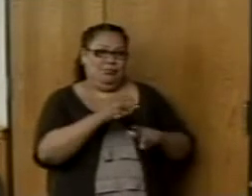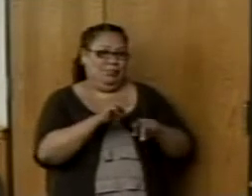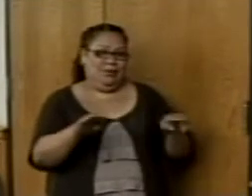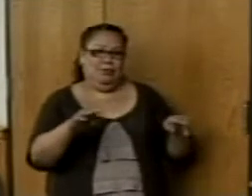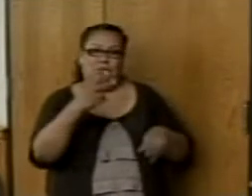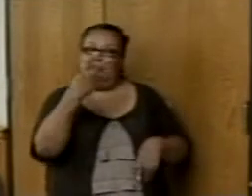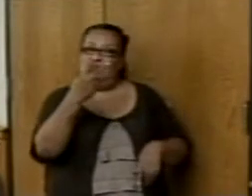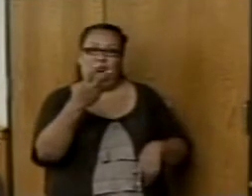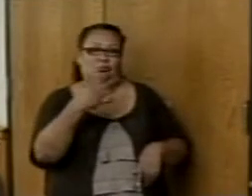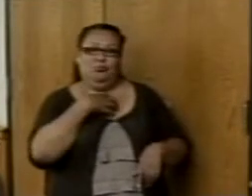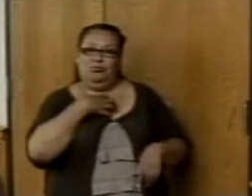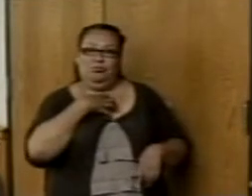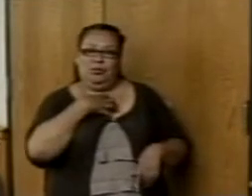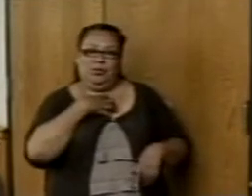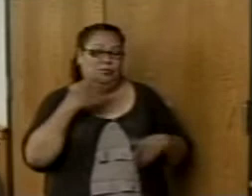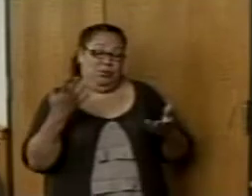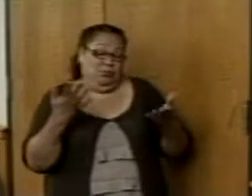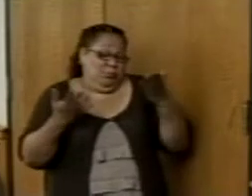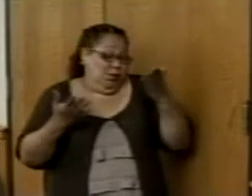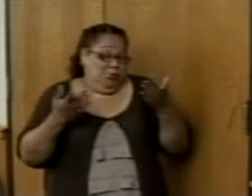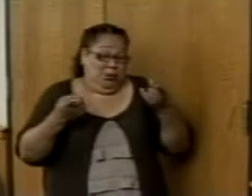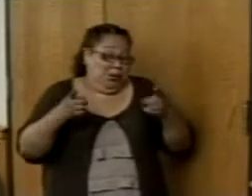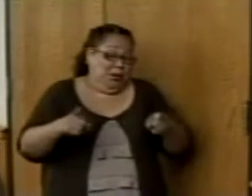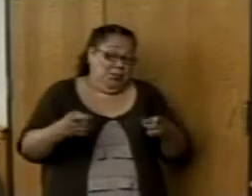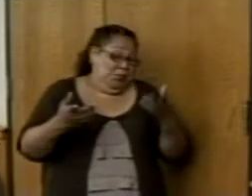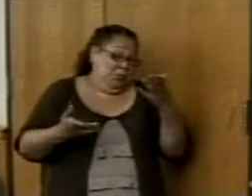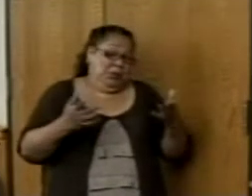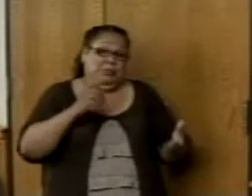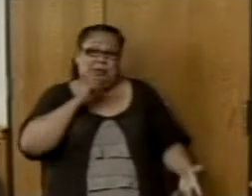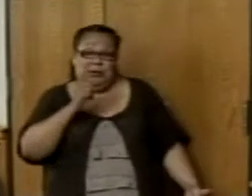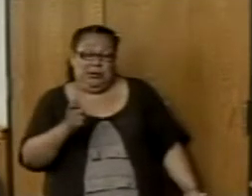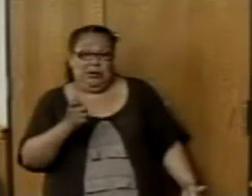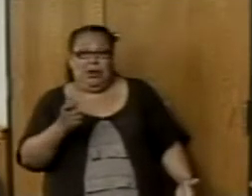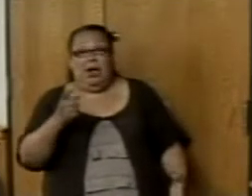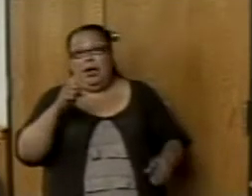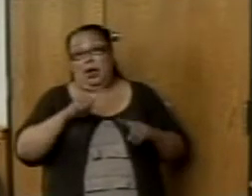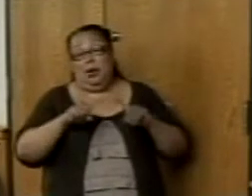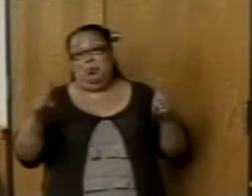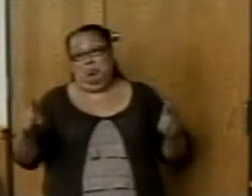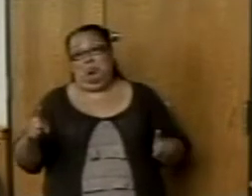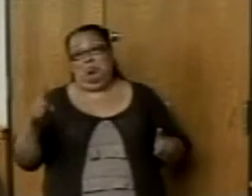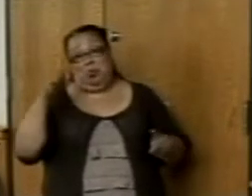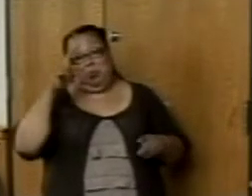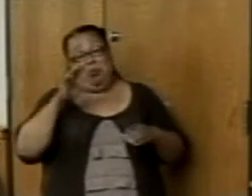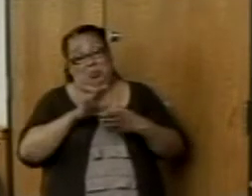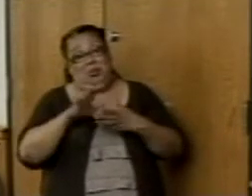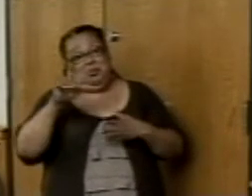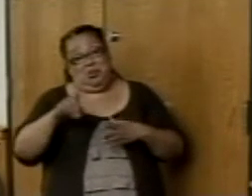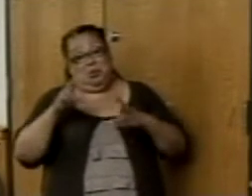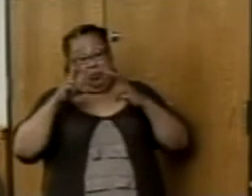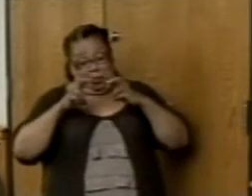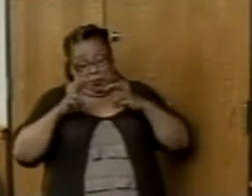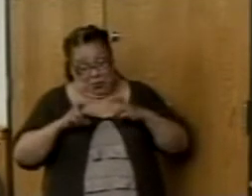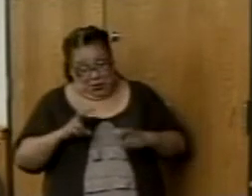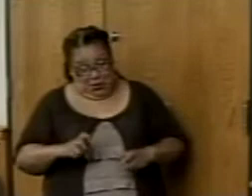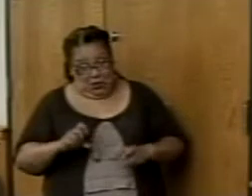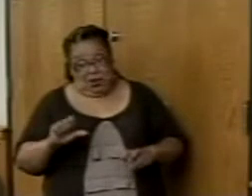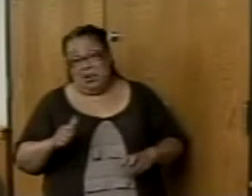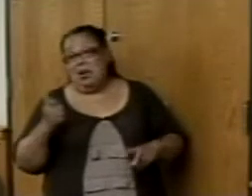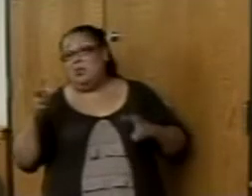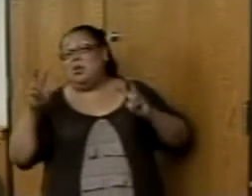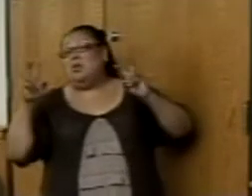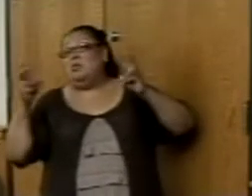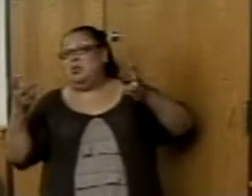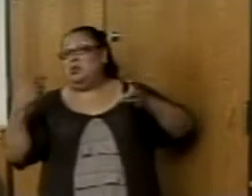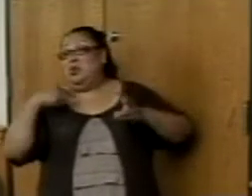point. Maybe it did happen, maybe it didn't, but we believe that it should be investigated. Now, the other issue that we